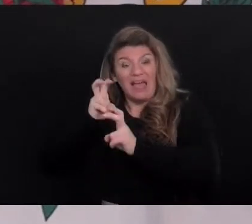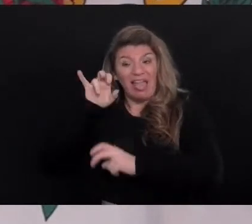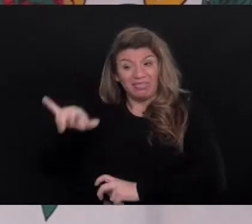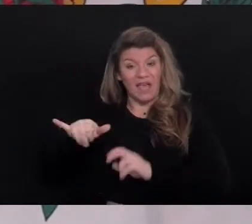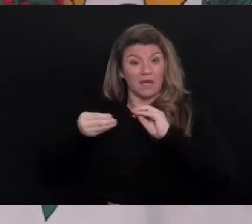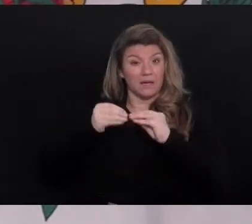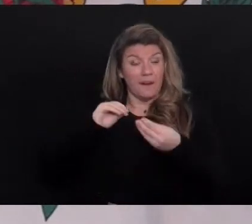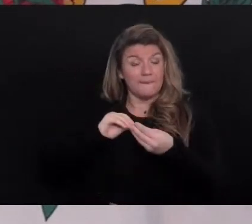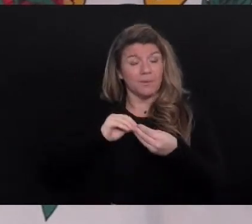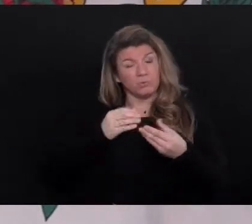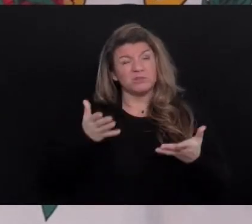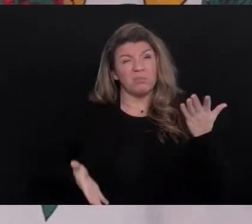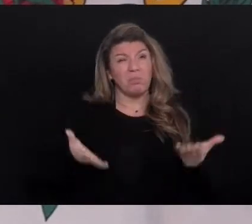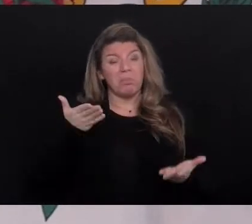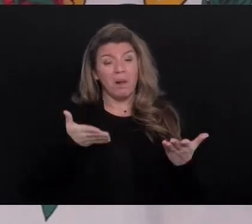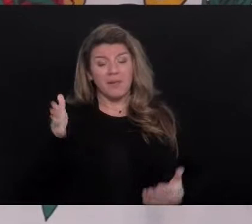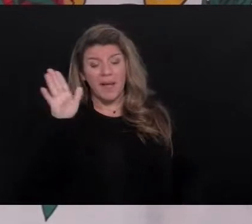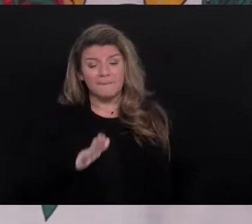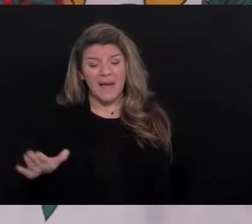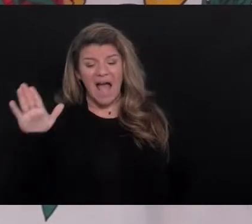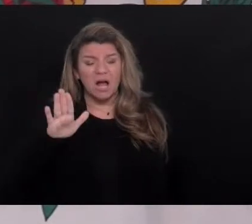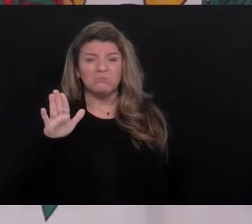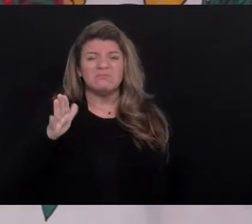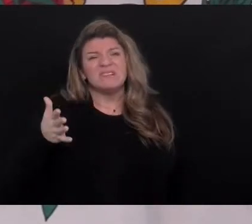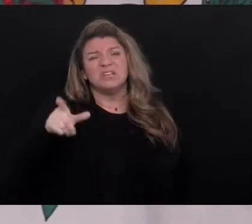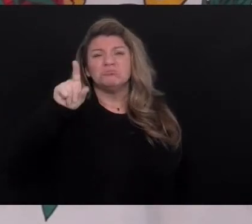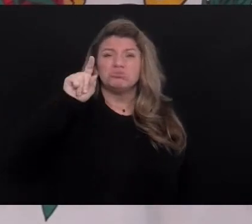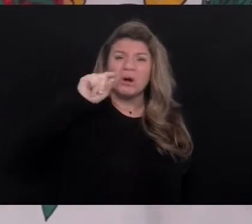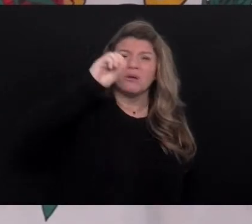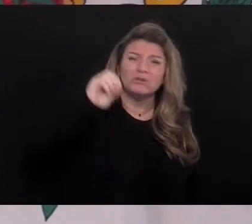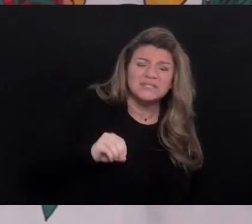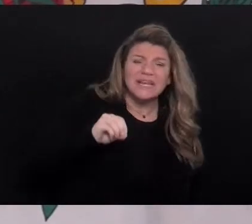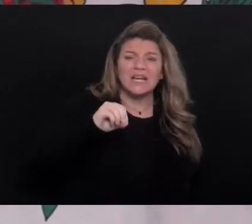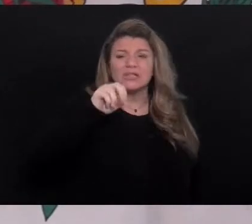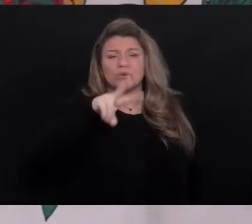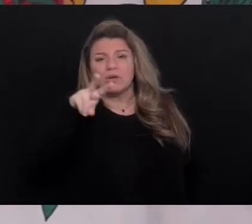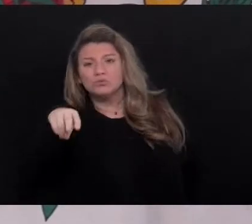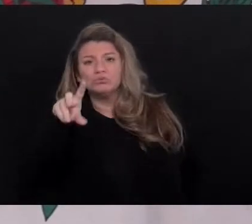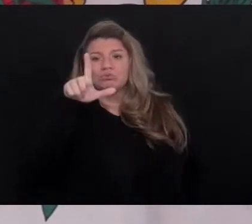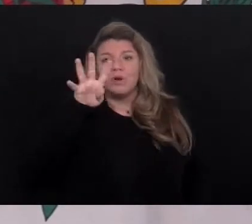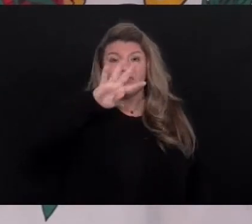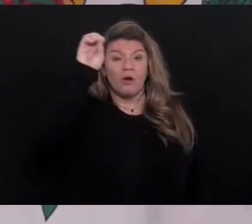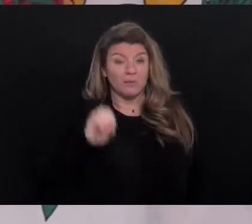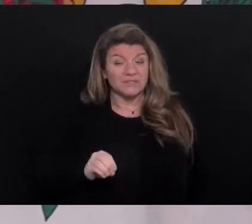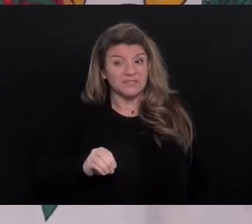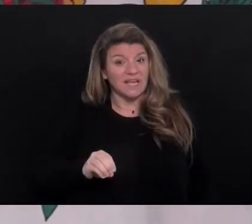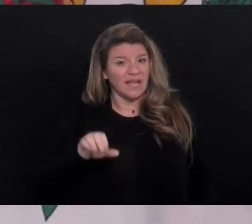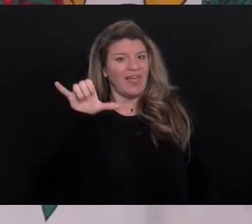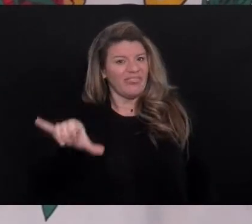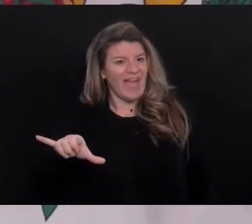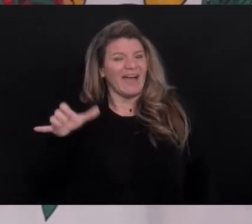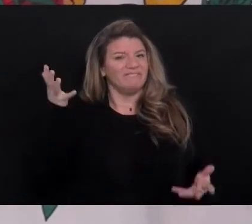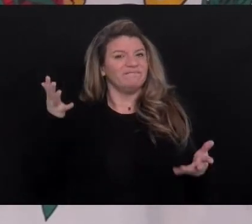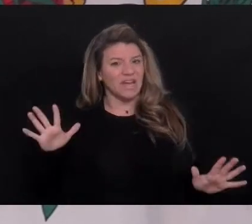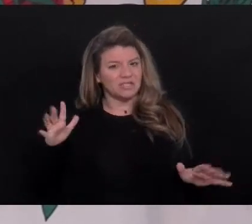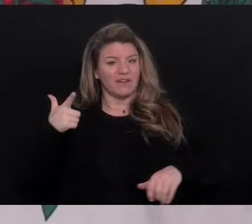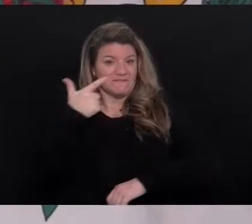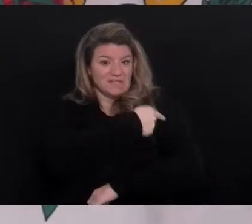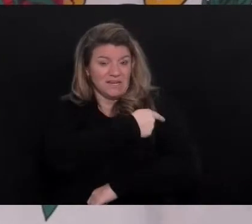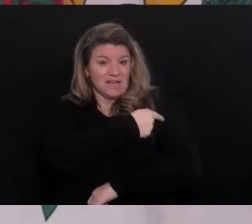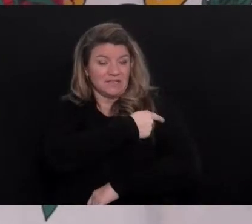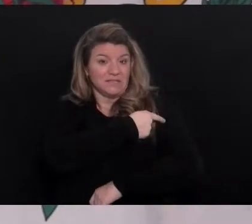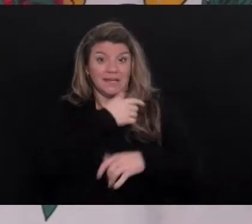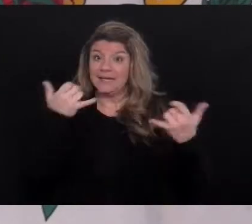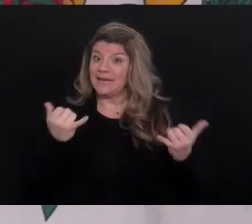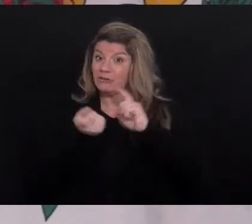was probably about 20%, maybe even 22 or 24% were vaccinated. Now that's changing